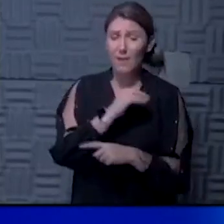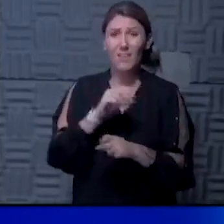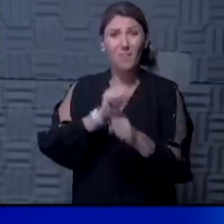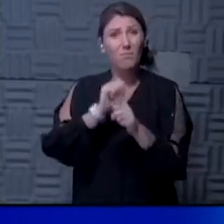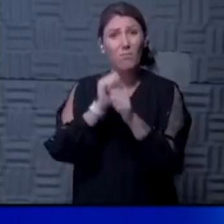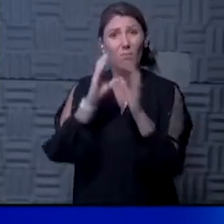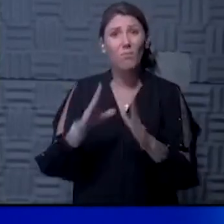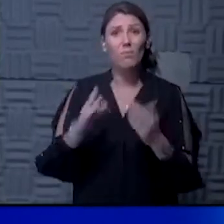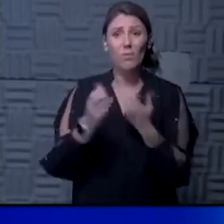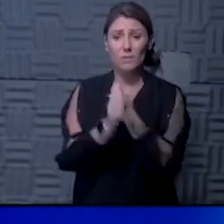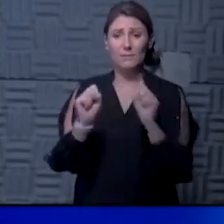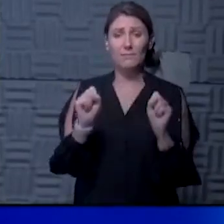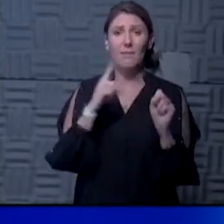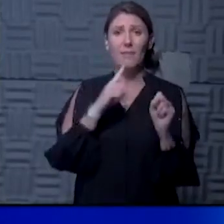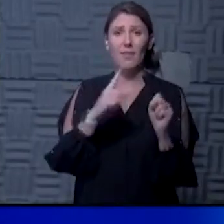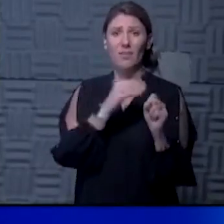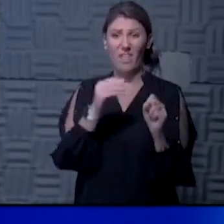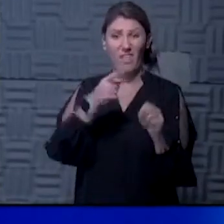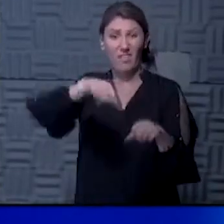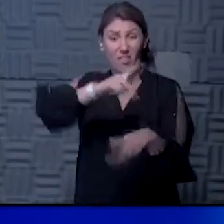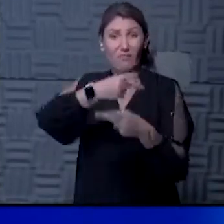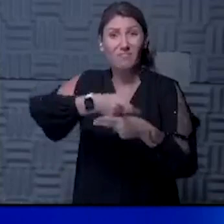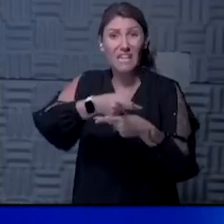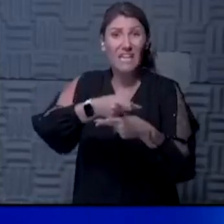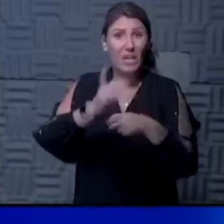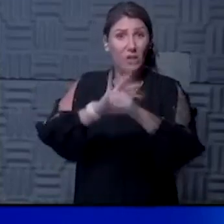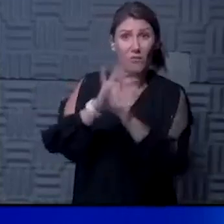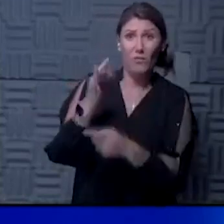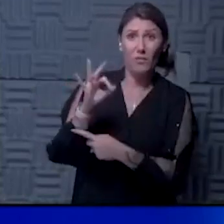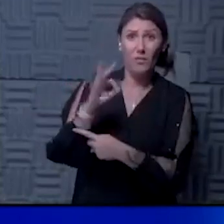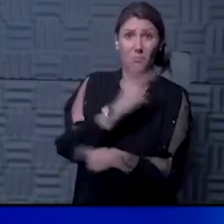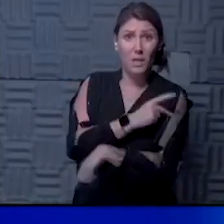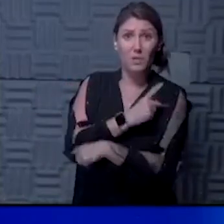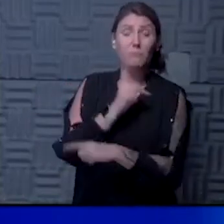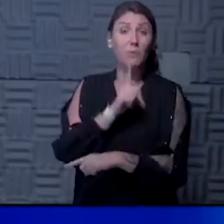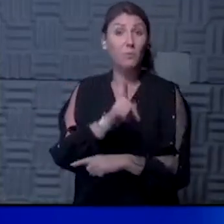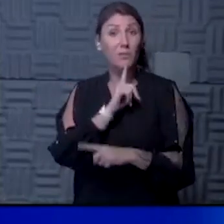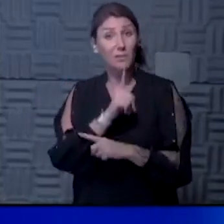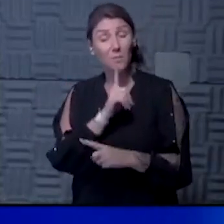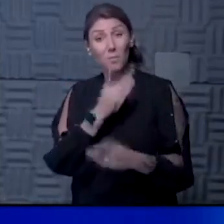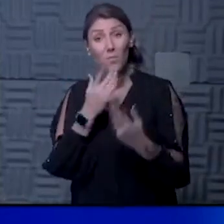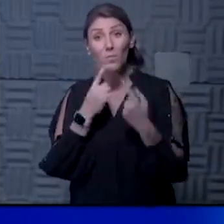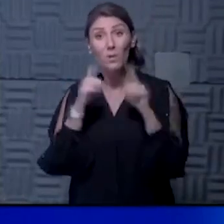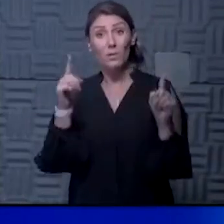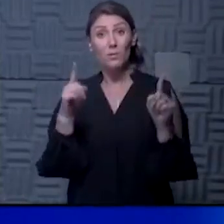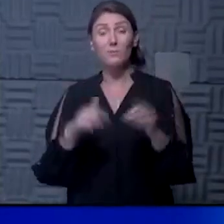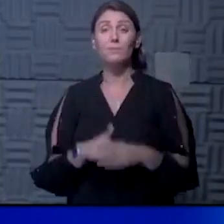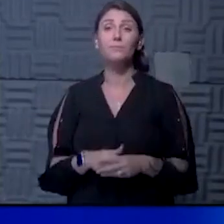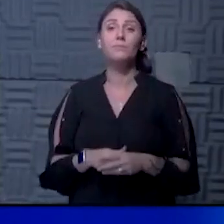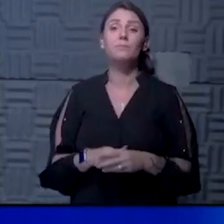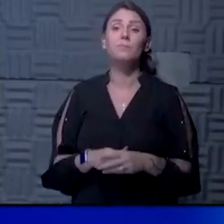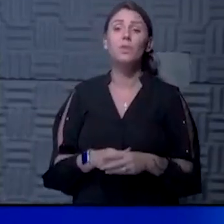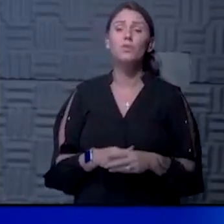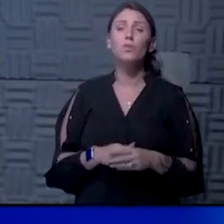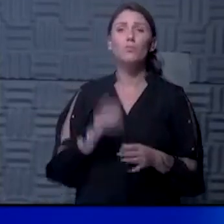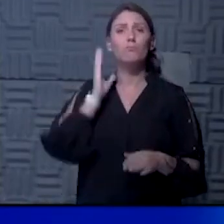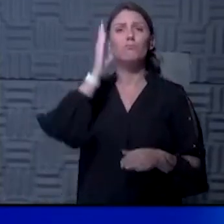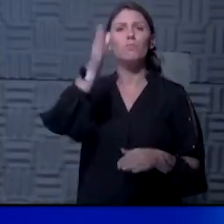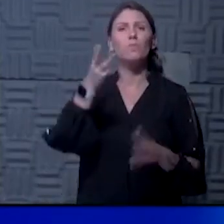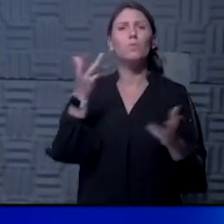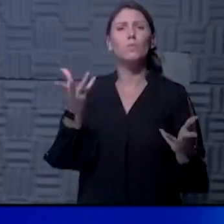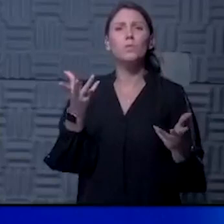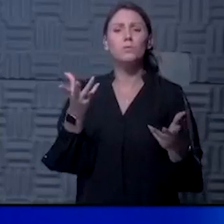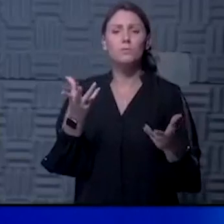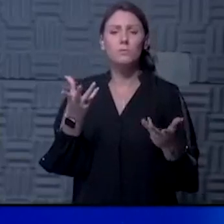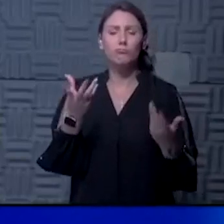taking care of COVID-19 patients. So the pillars really do work. I mean, they really do work. I think the long run is that there